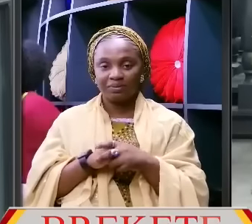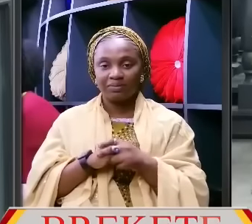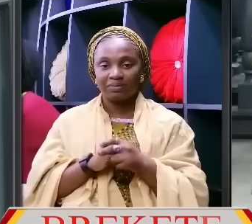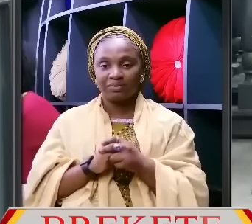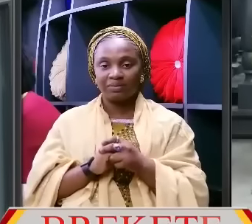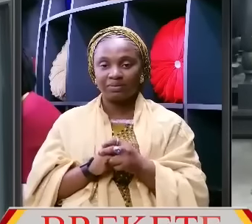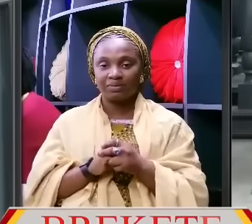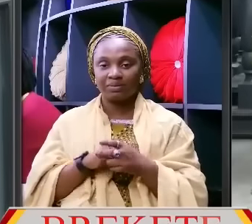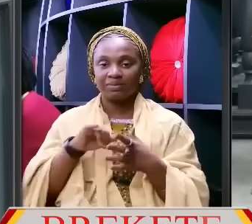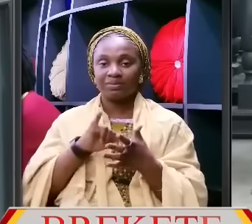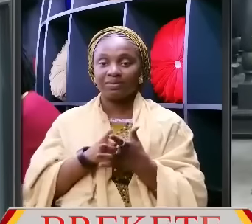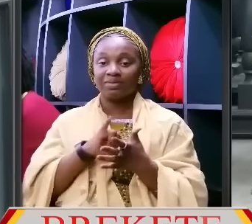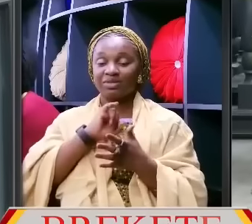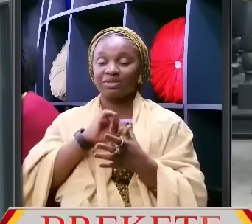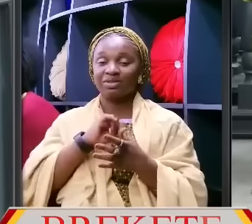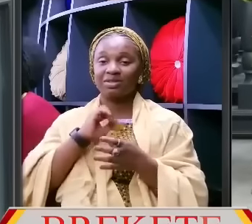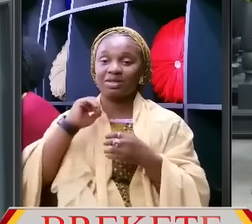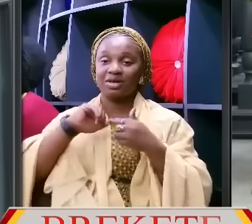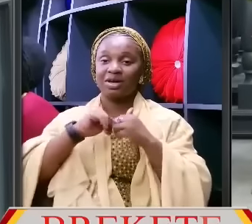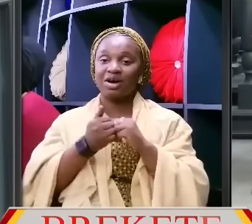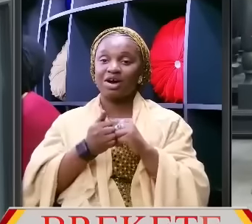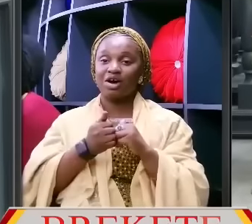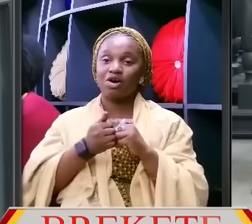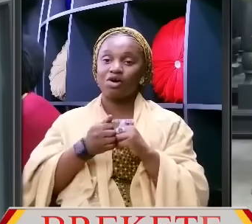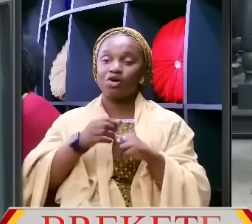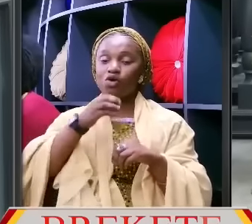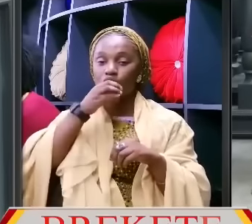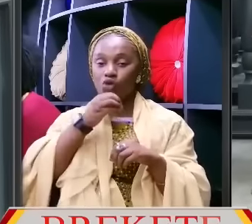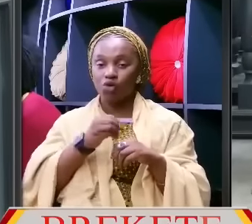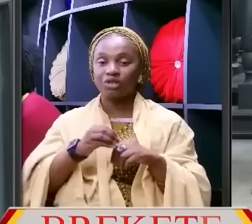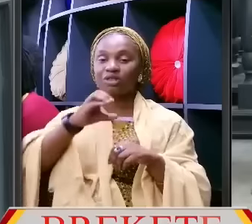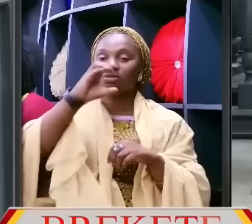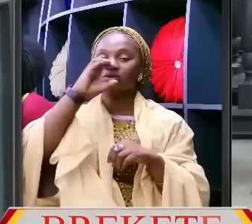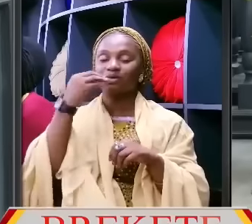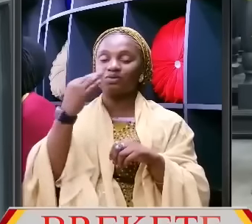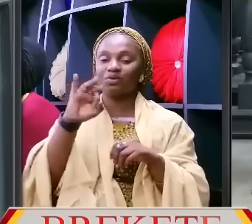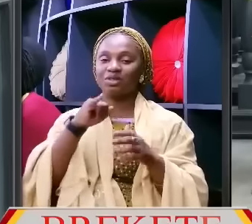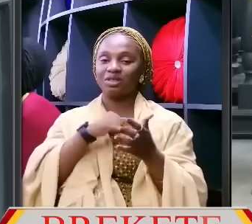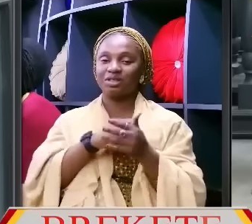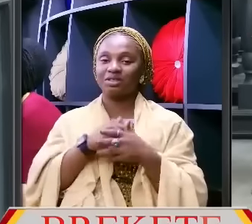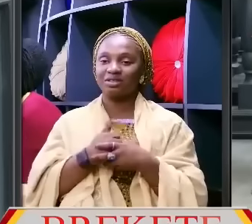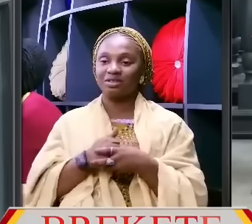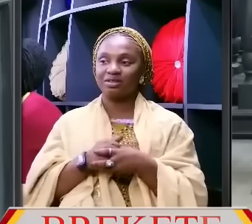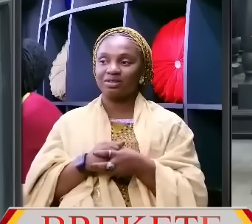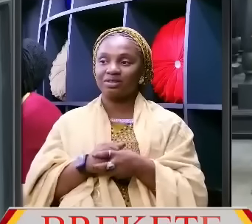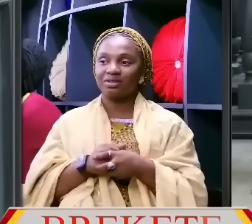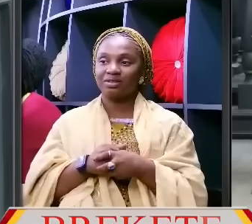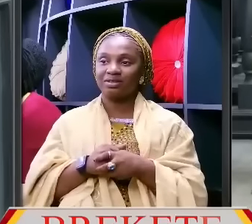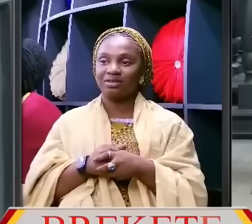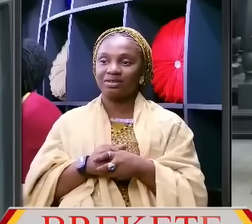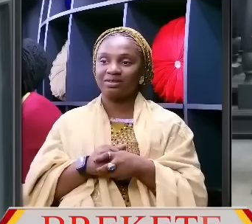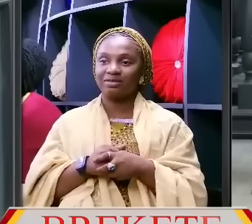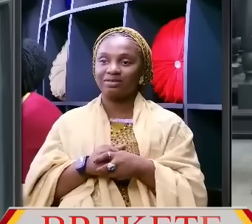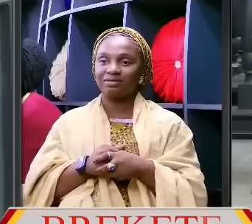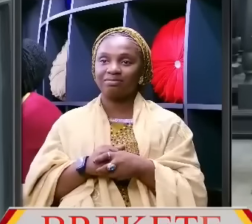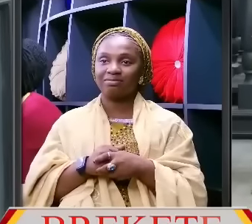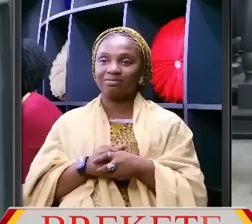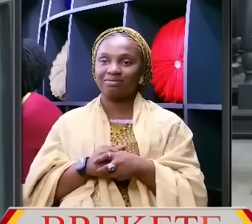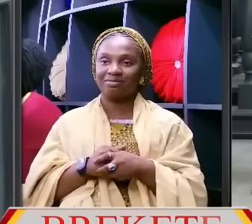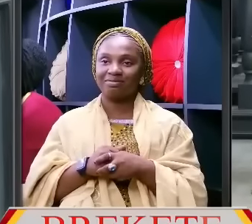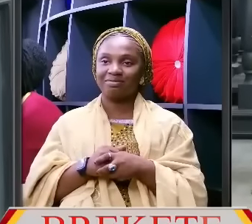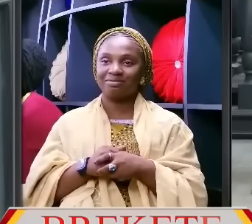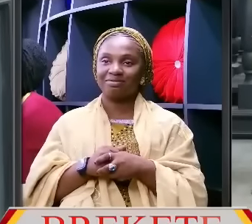Una we know this with the and our grandparents, una no go understand. And when they do fio, you go teach they go through